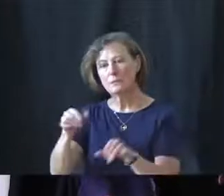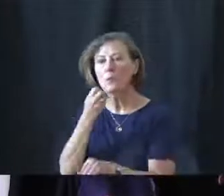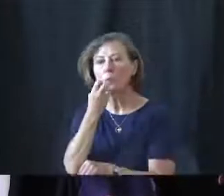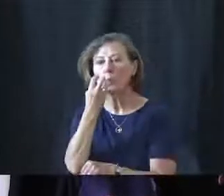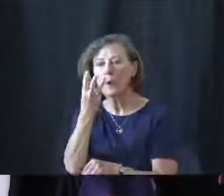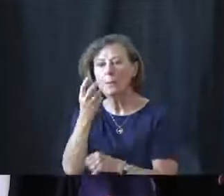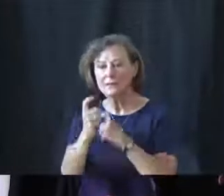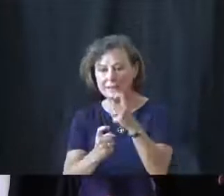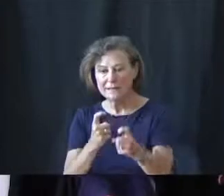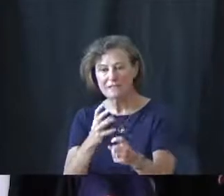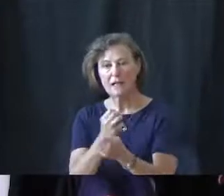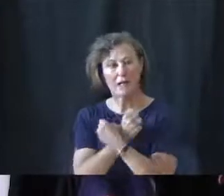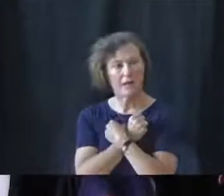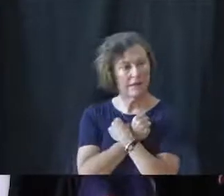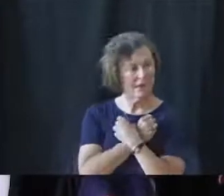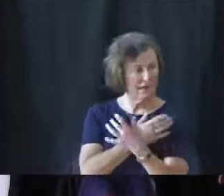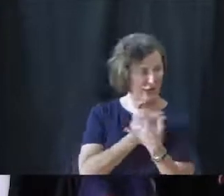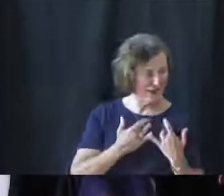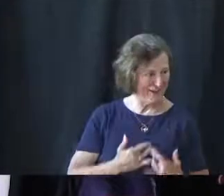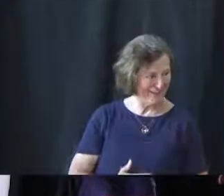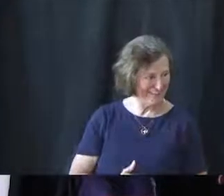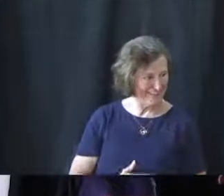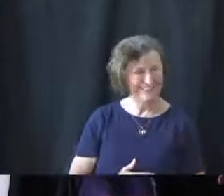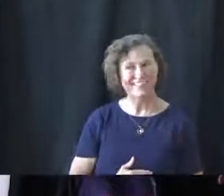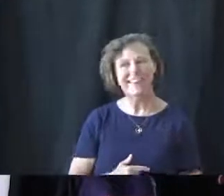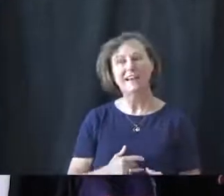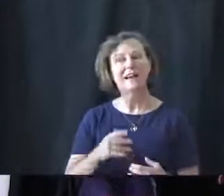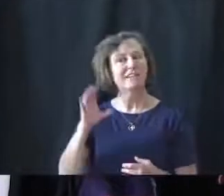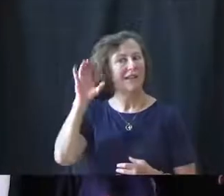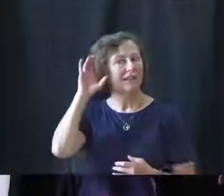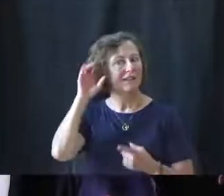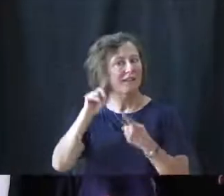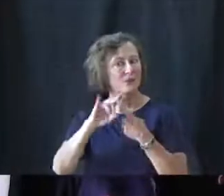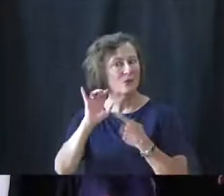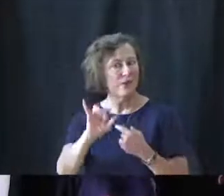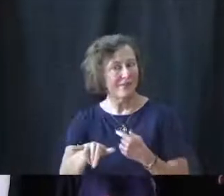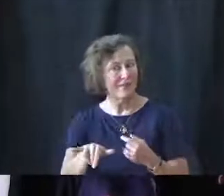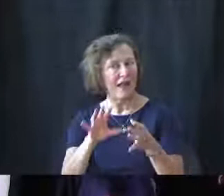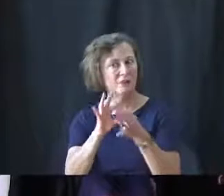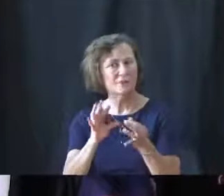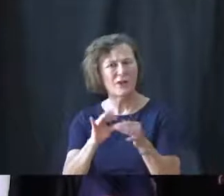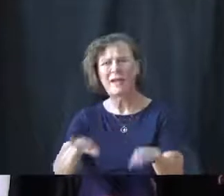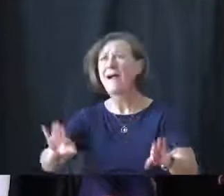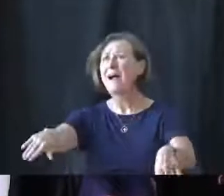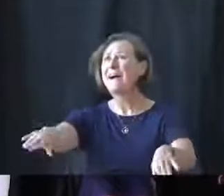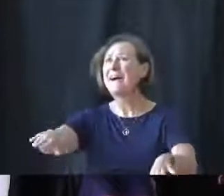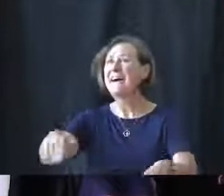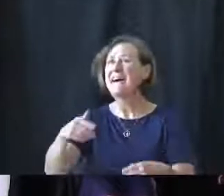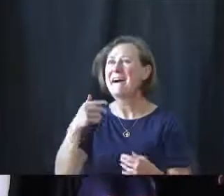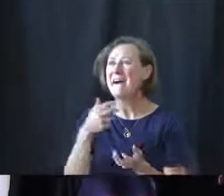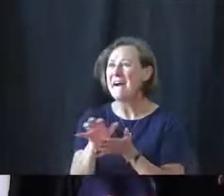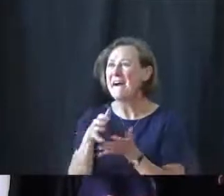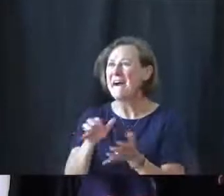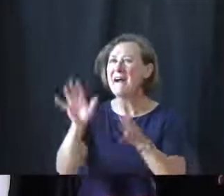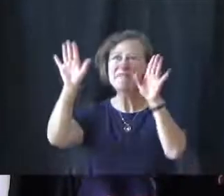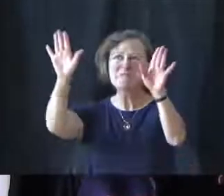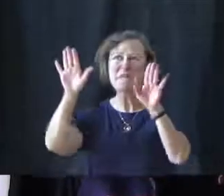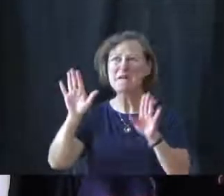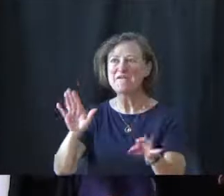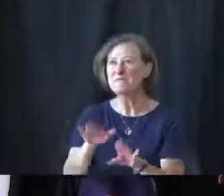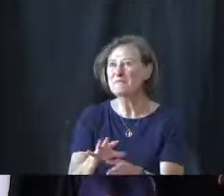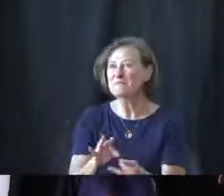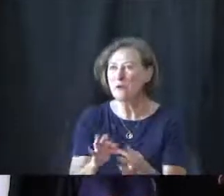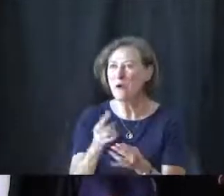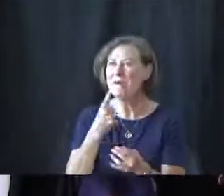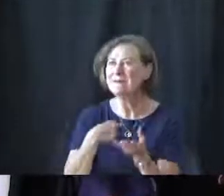loving heart." And after listening to this tale, the children laughed and said, "That's a wonderful story.